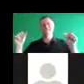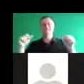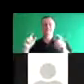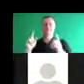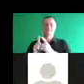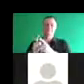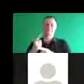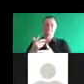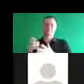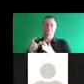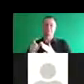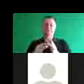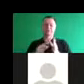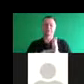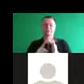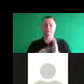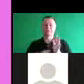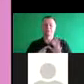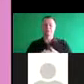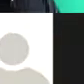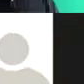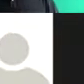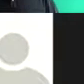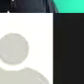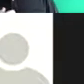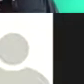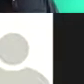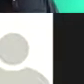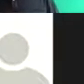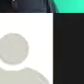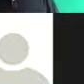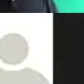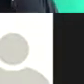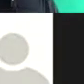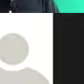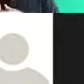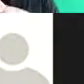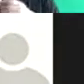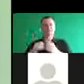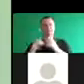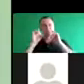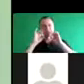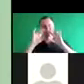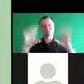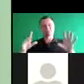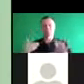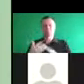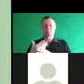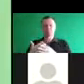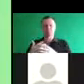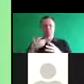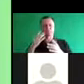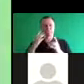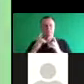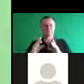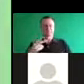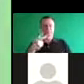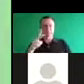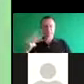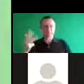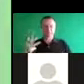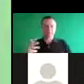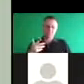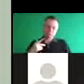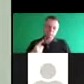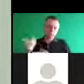talking to Daniela. Daniela and I are both part of this exhibition. We have been working on this show since 2019,